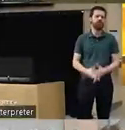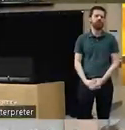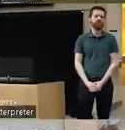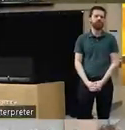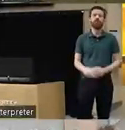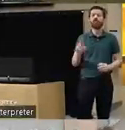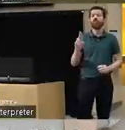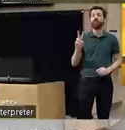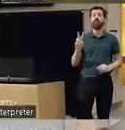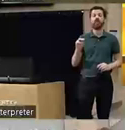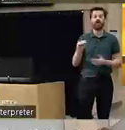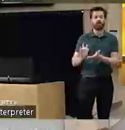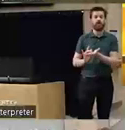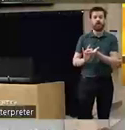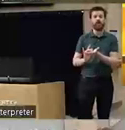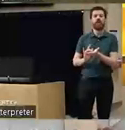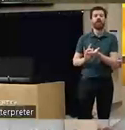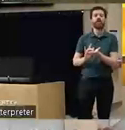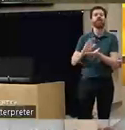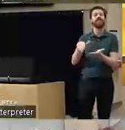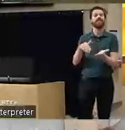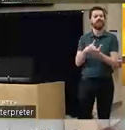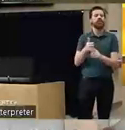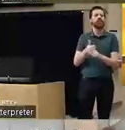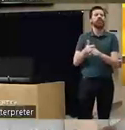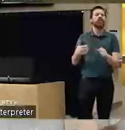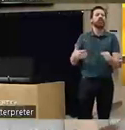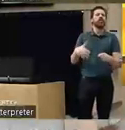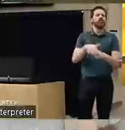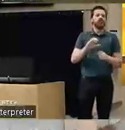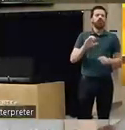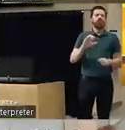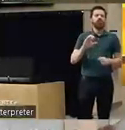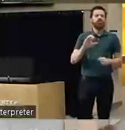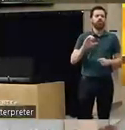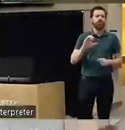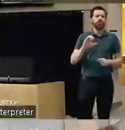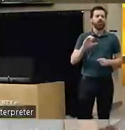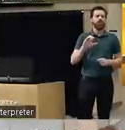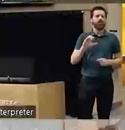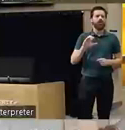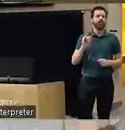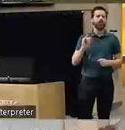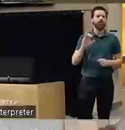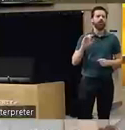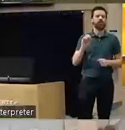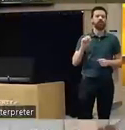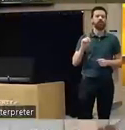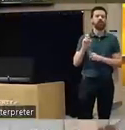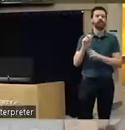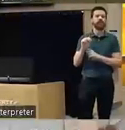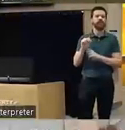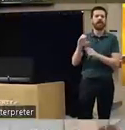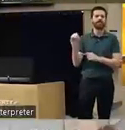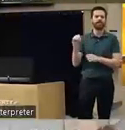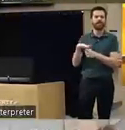UVM Medical Center covers the Chittenden County area, and then we have other network hospitals as well. We've done